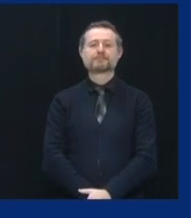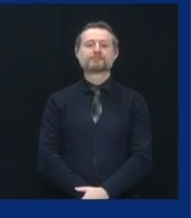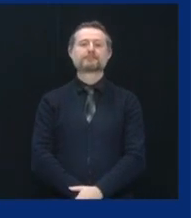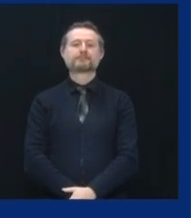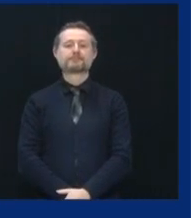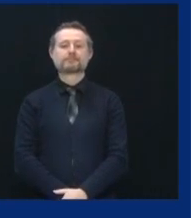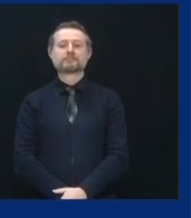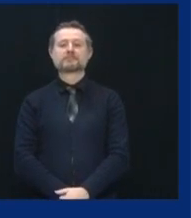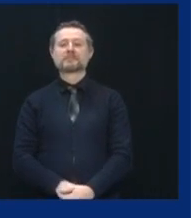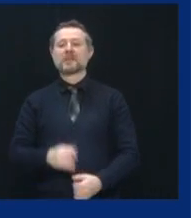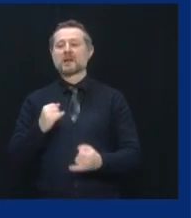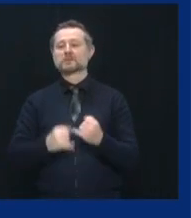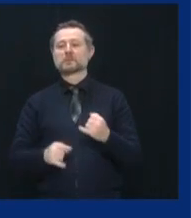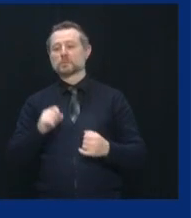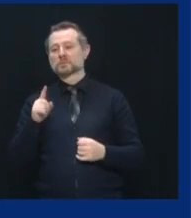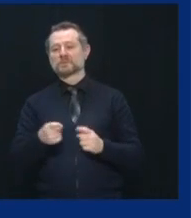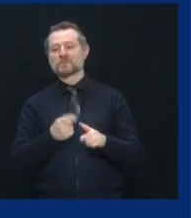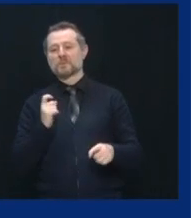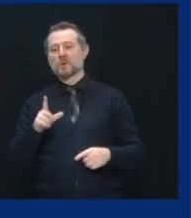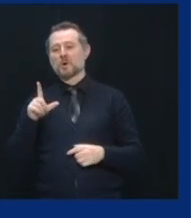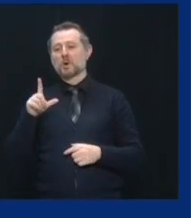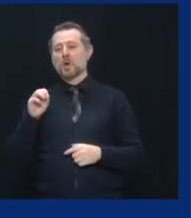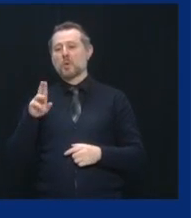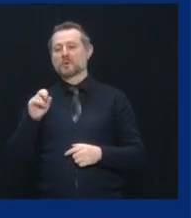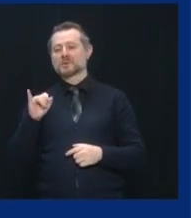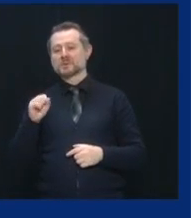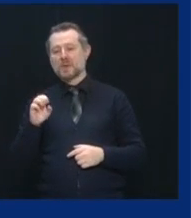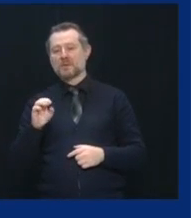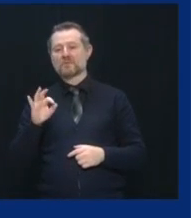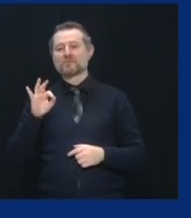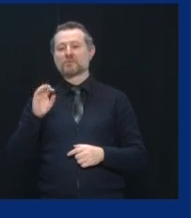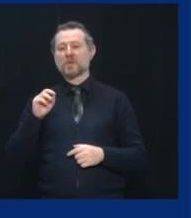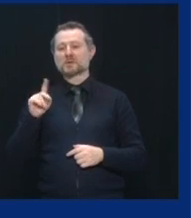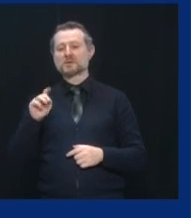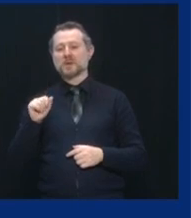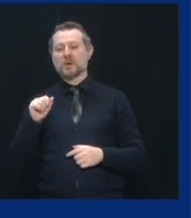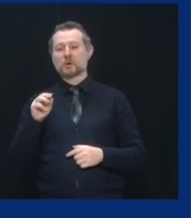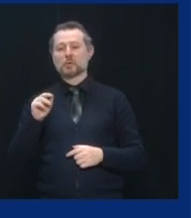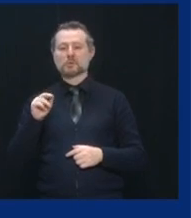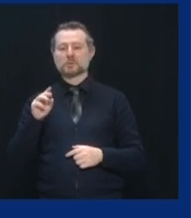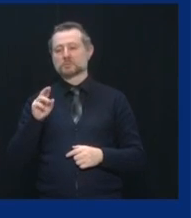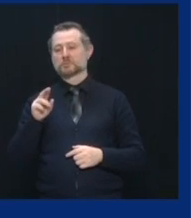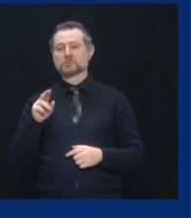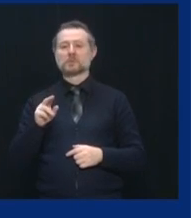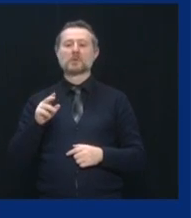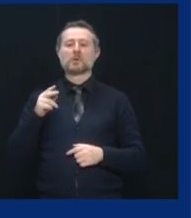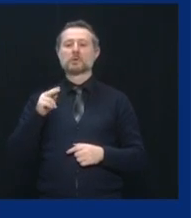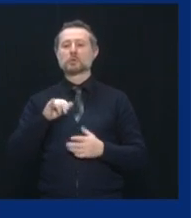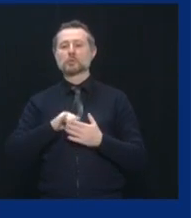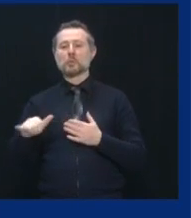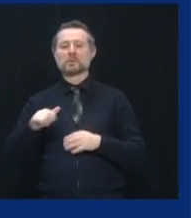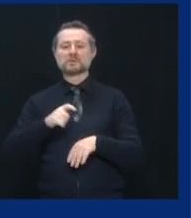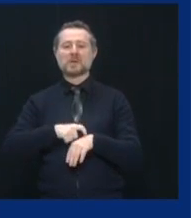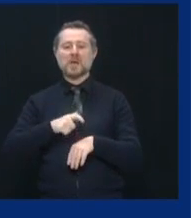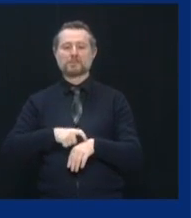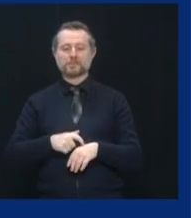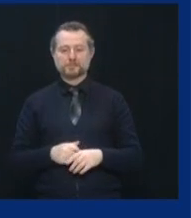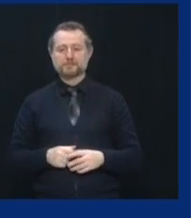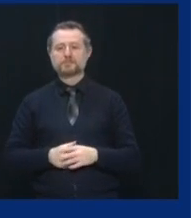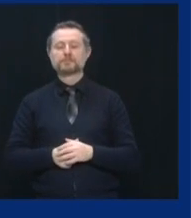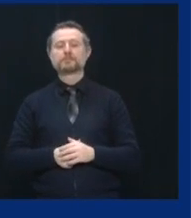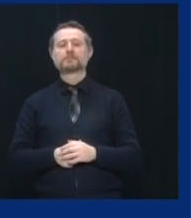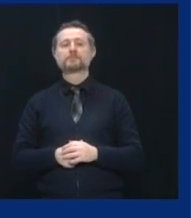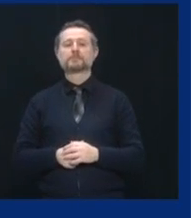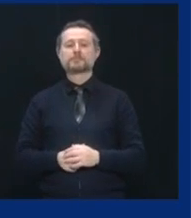Governor, your last question comes from Luis Fede Saderni at the New York Times. Luis, your line is open. Please unmute your microphone.